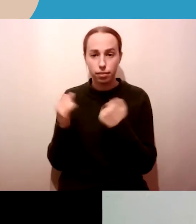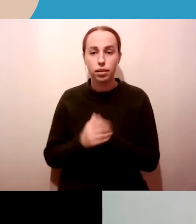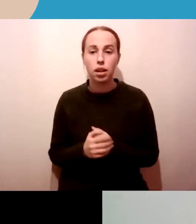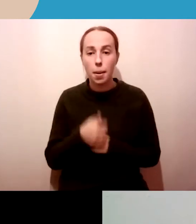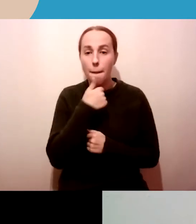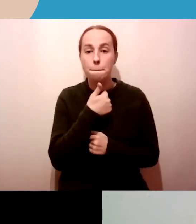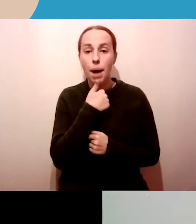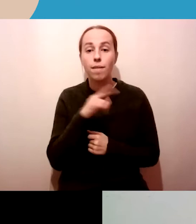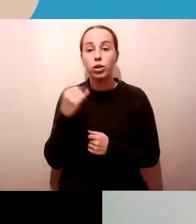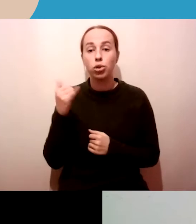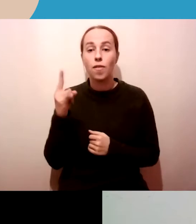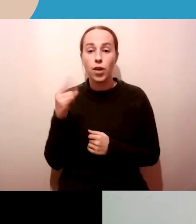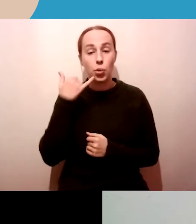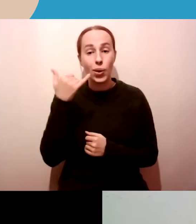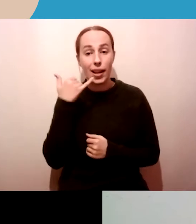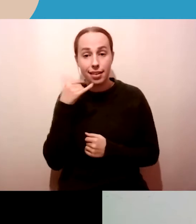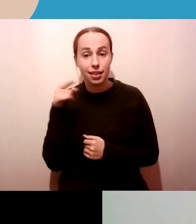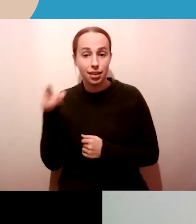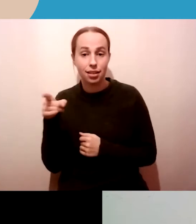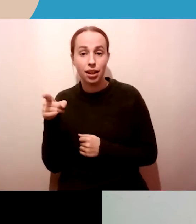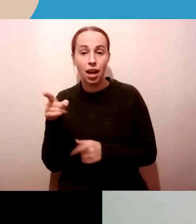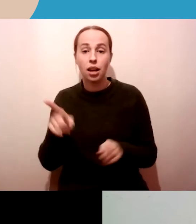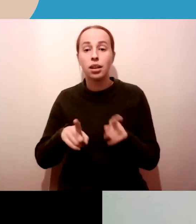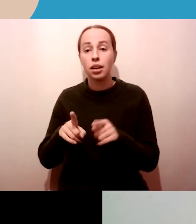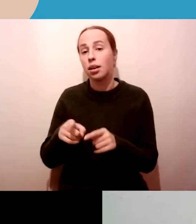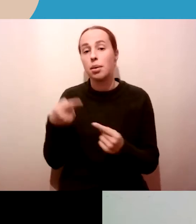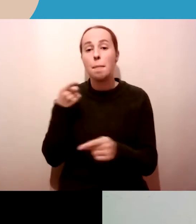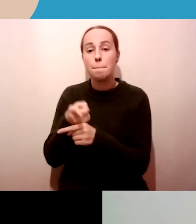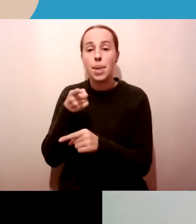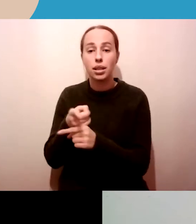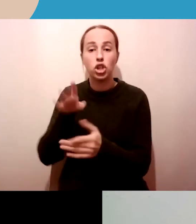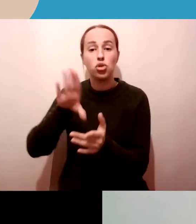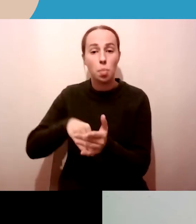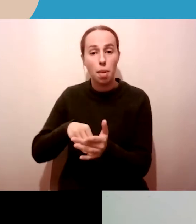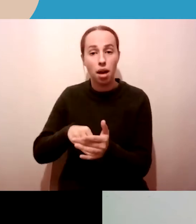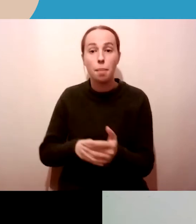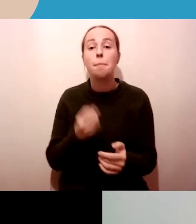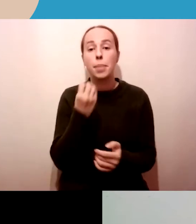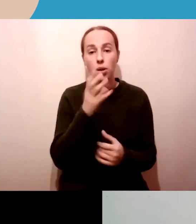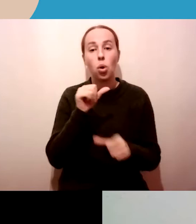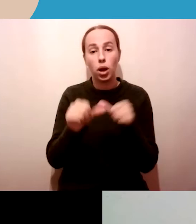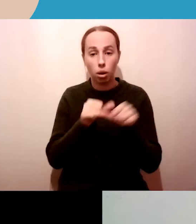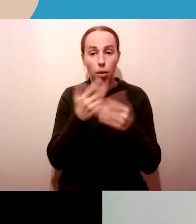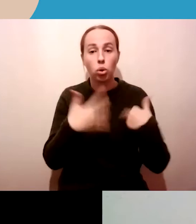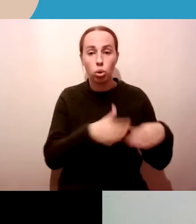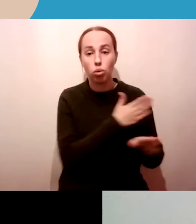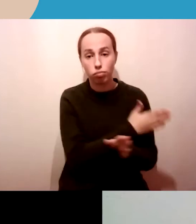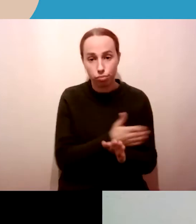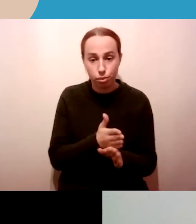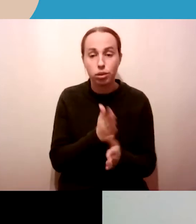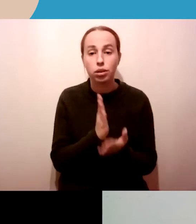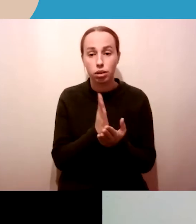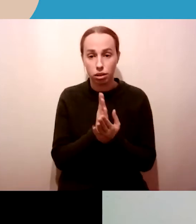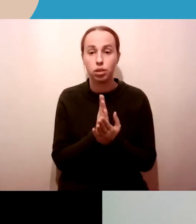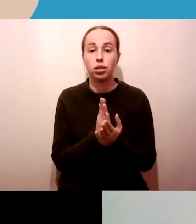problems. For example, we have different campaigns, and the campaign without bullying that is addressed to adolescents.